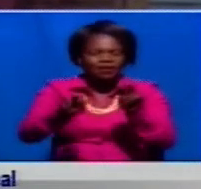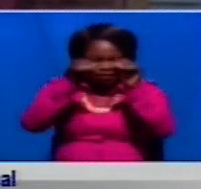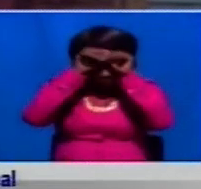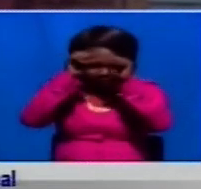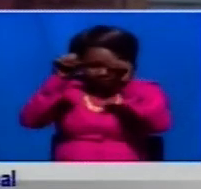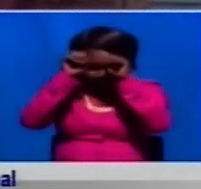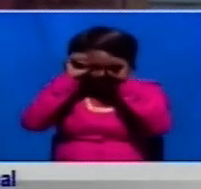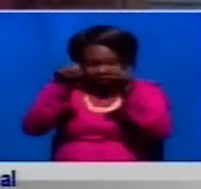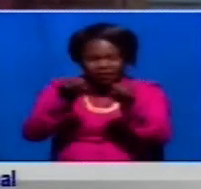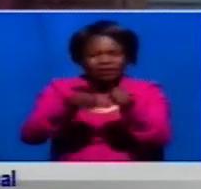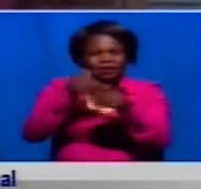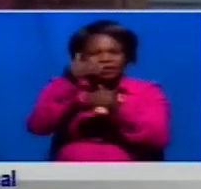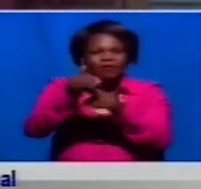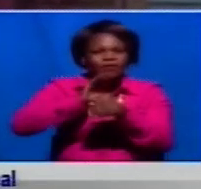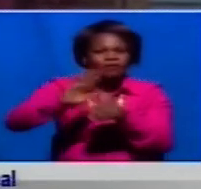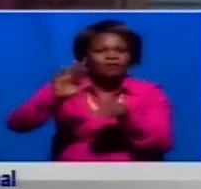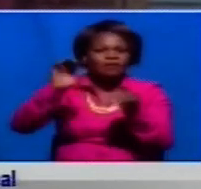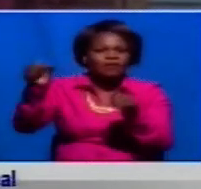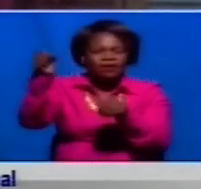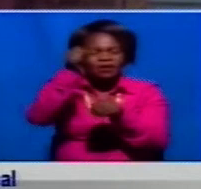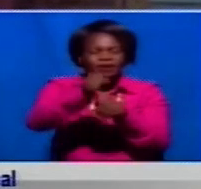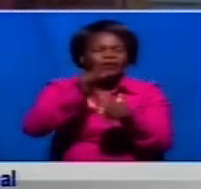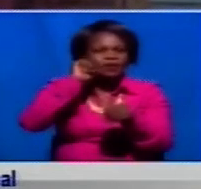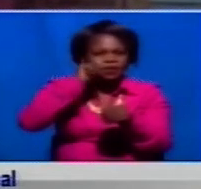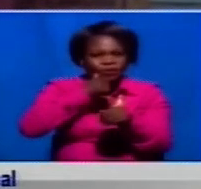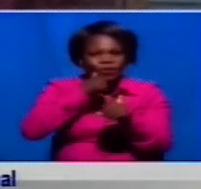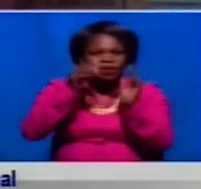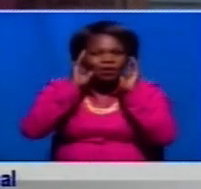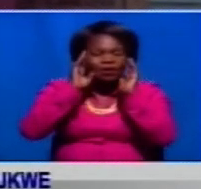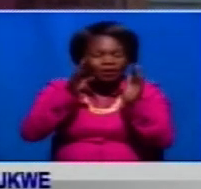of his inauguration tomorrow. Among those who attended are